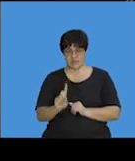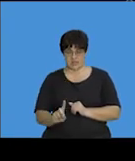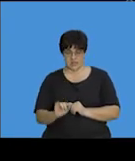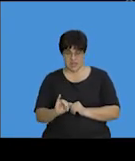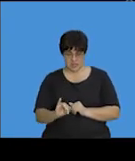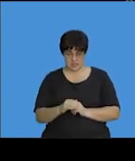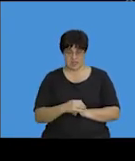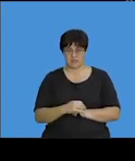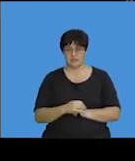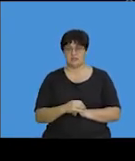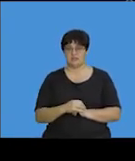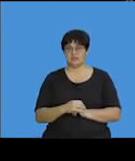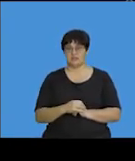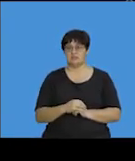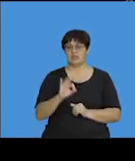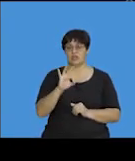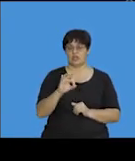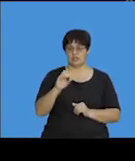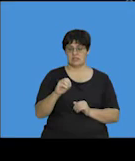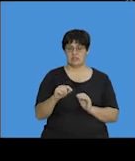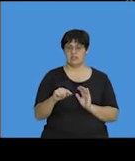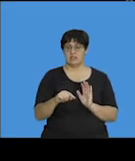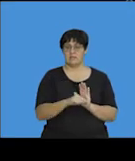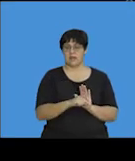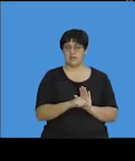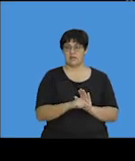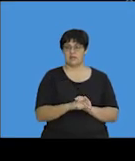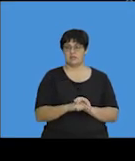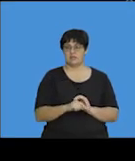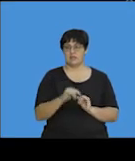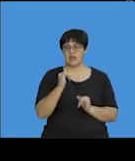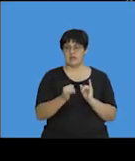1,5 times VI. It'll be 30 minus